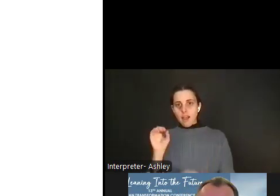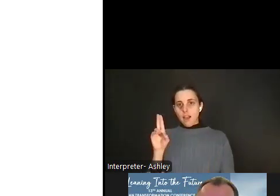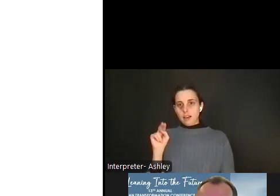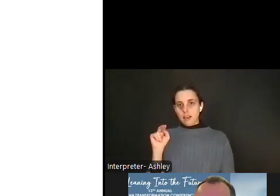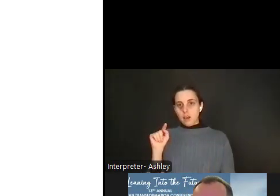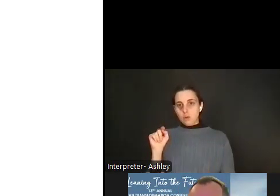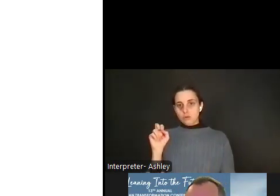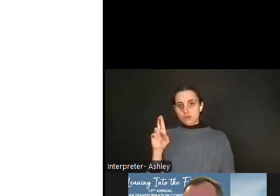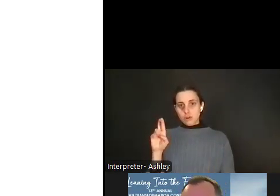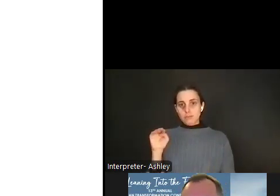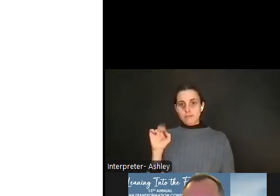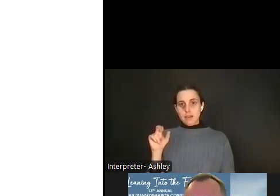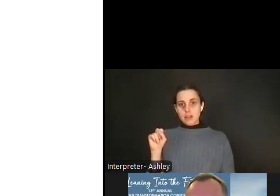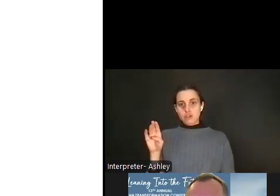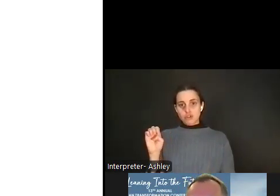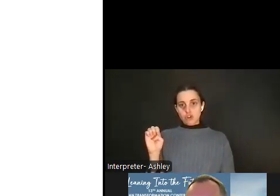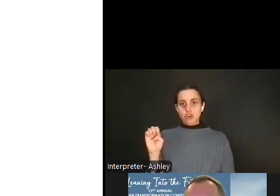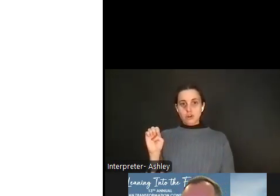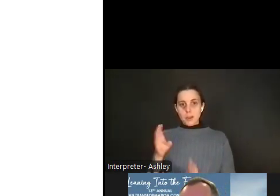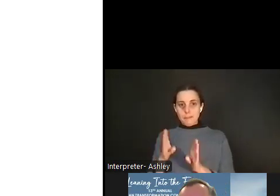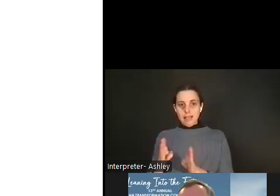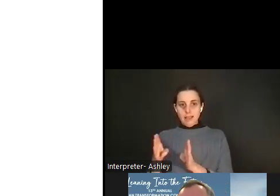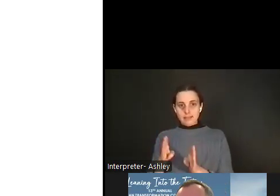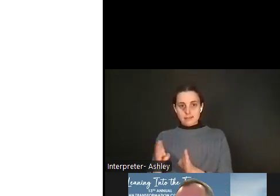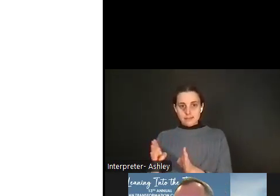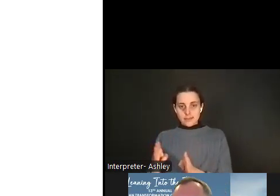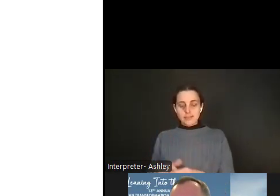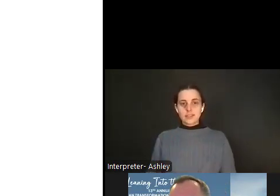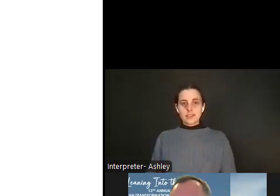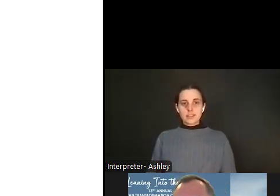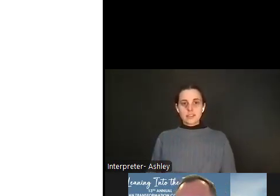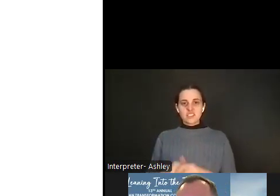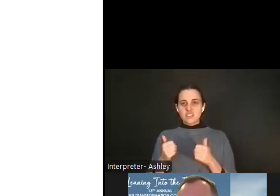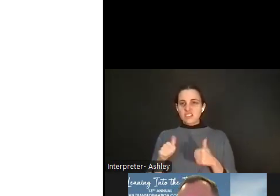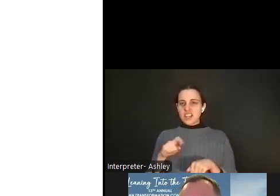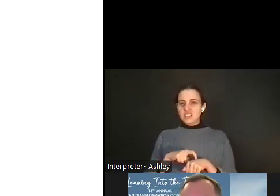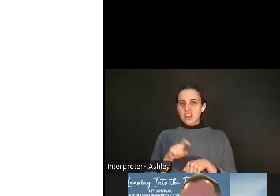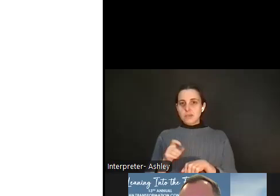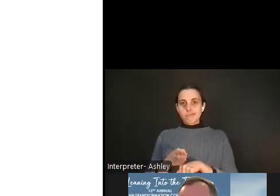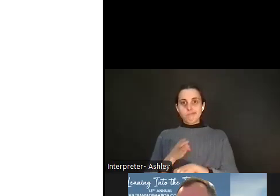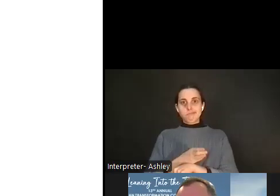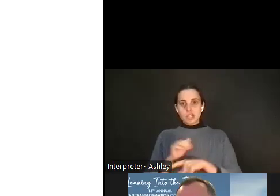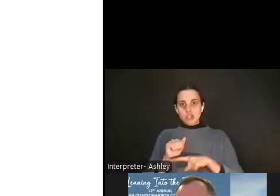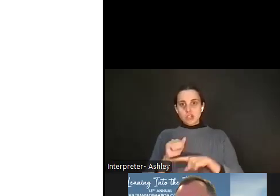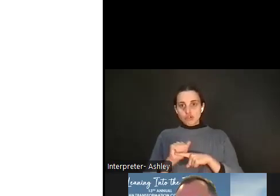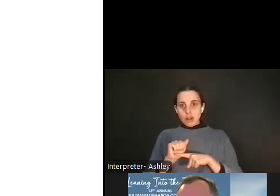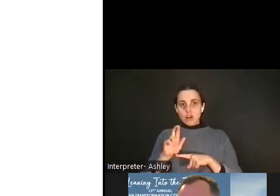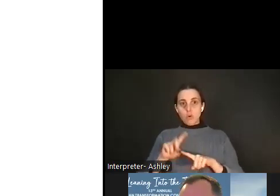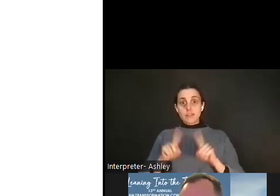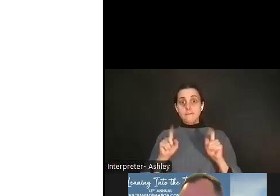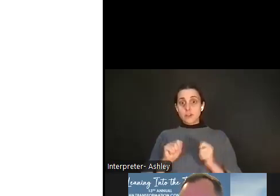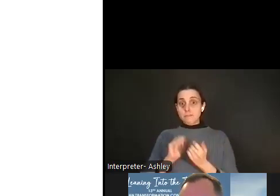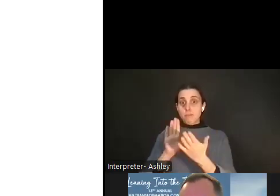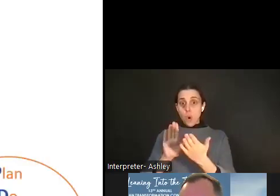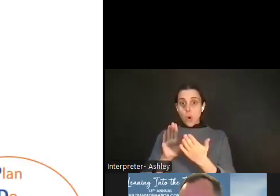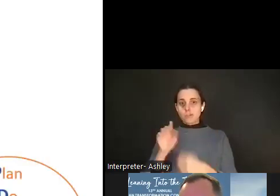need support in one area, or we need to beef up training or recognition, we need to do some things different, the countermeasure plans